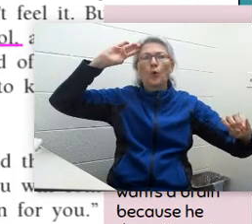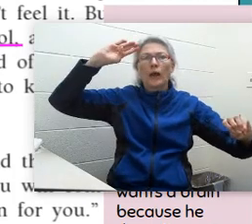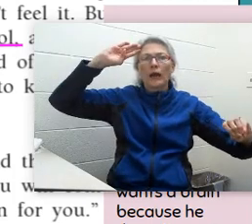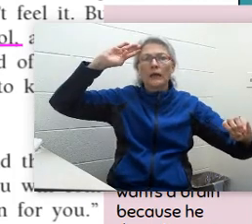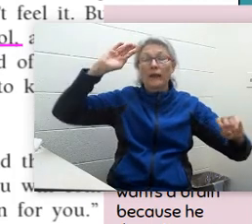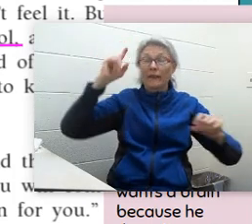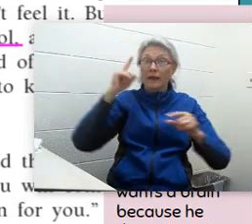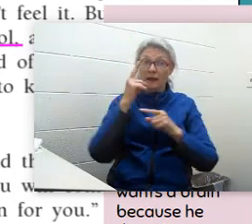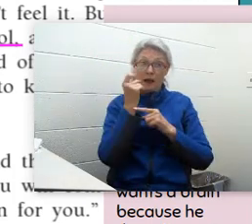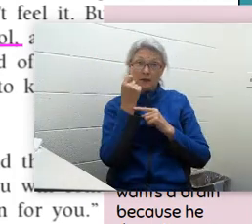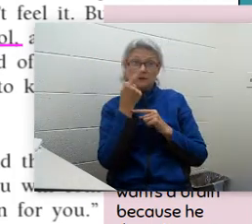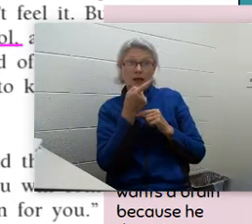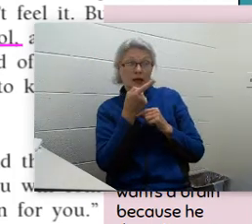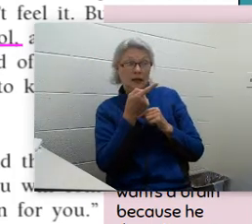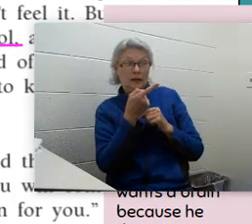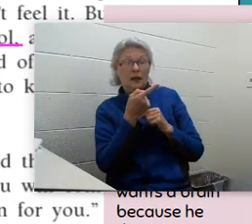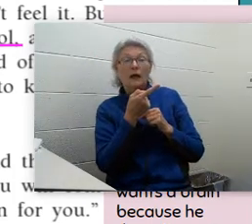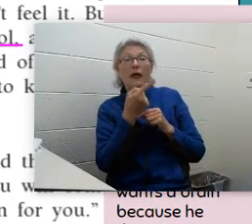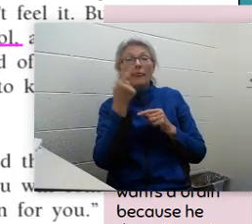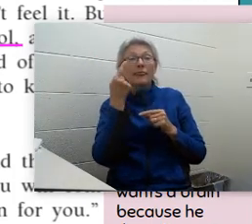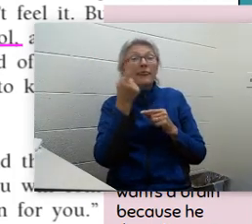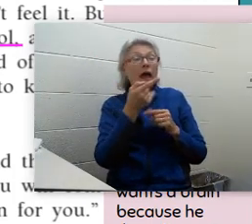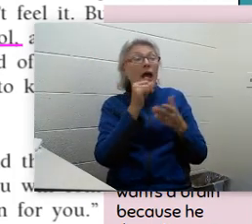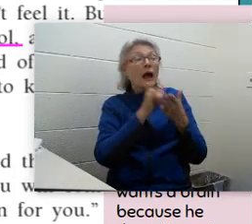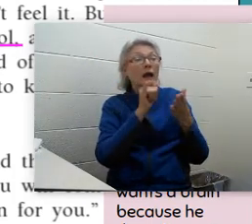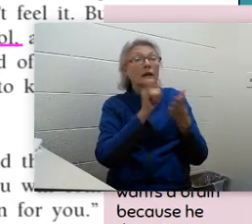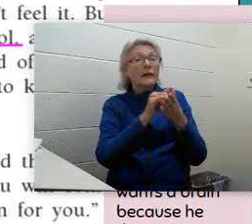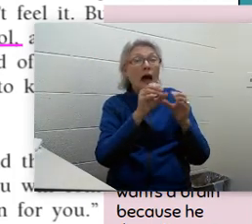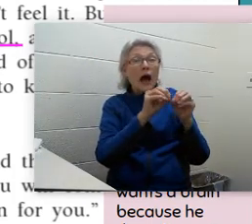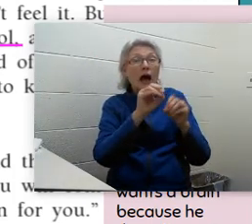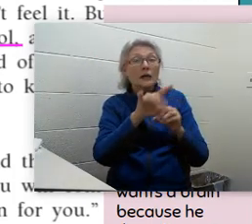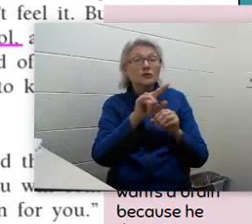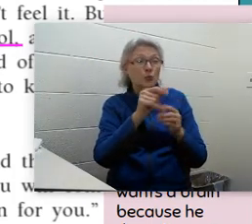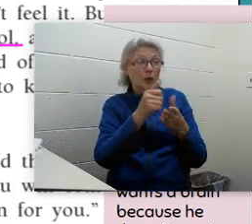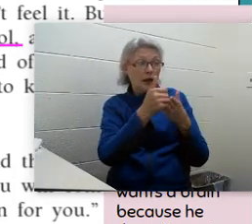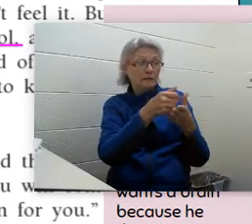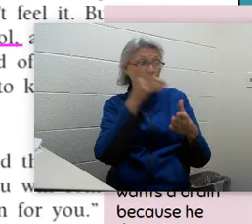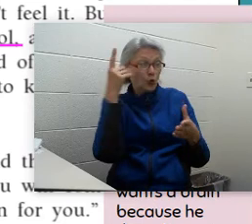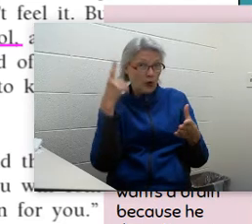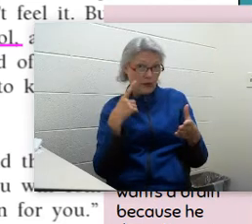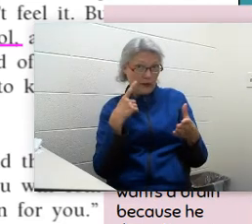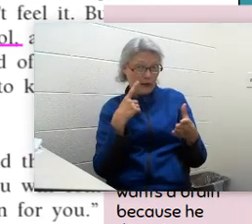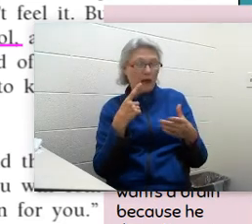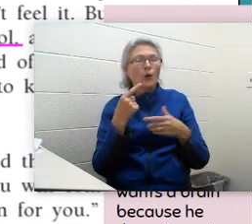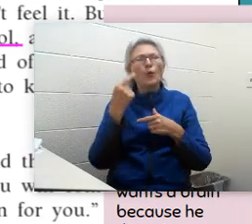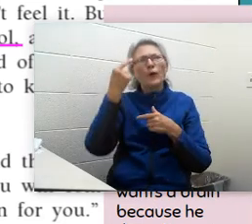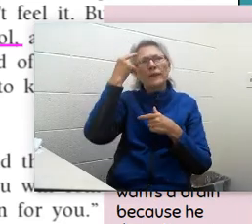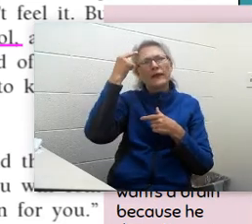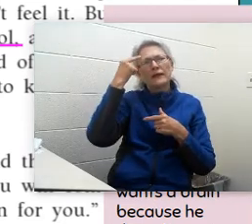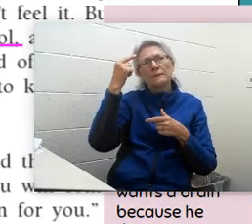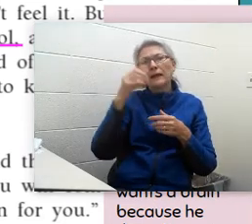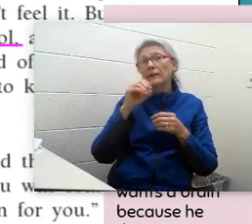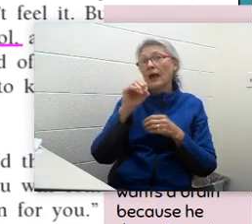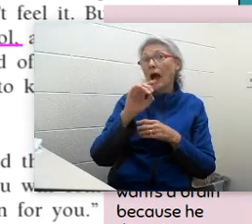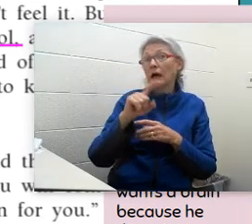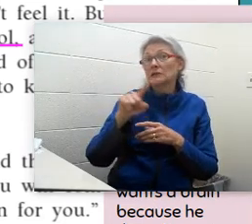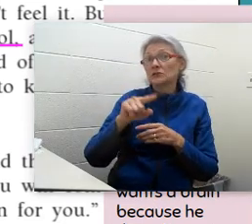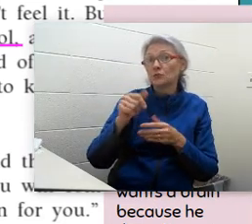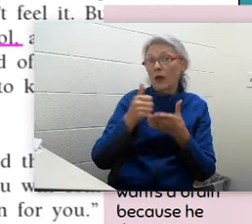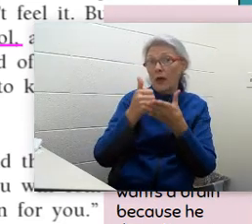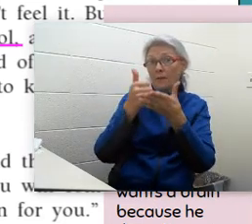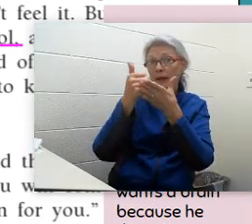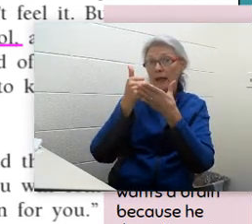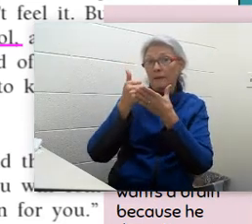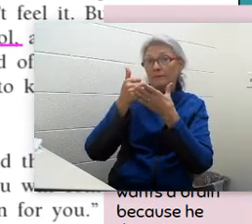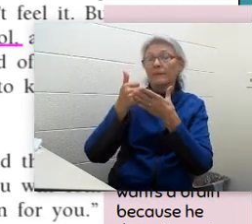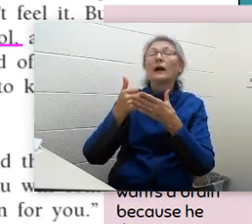may help Dorothy, in paragraph 21, we realized that he believes that the Wizard of Oz might be able to help